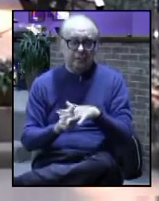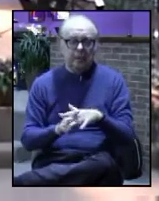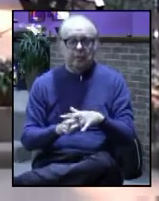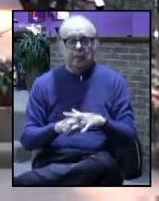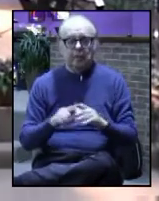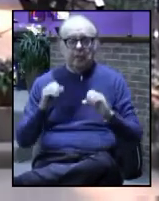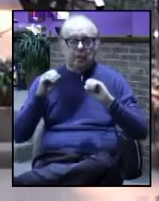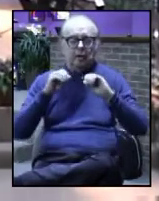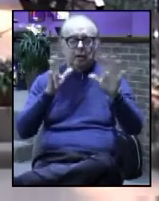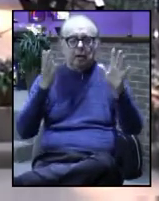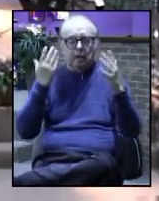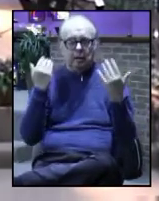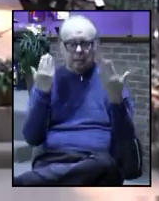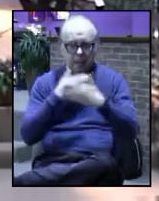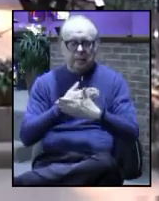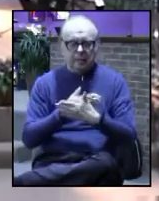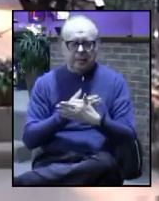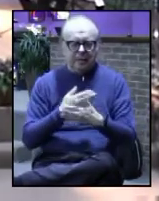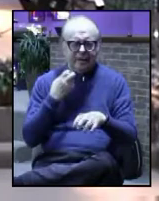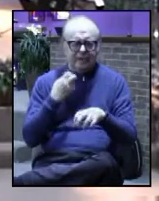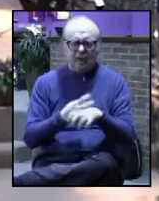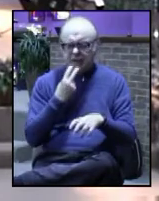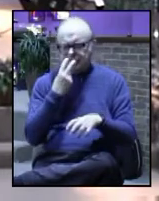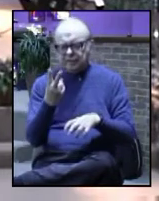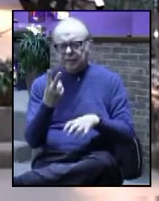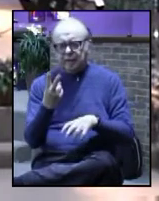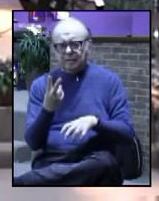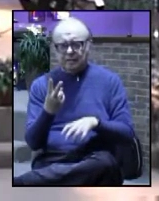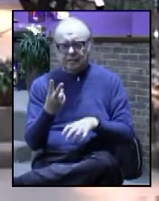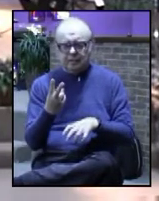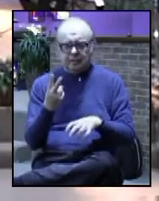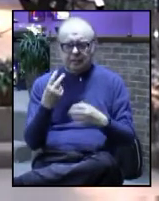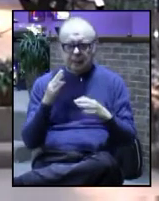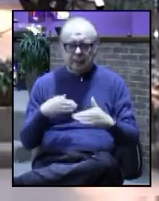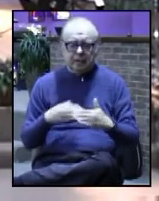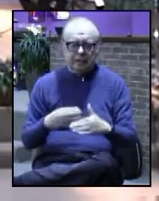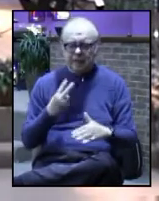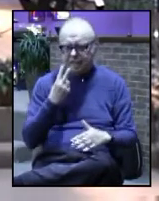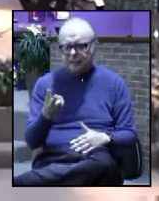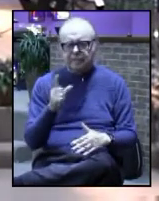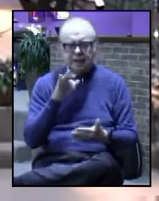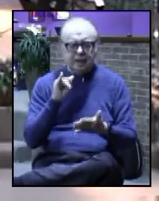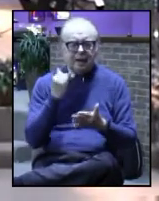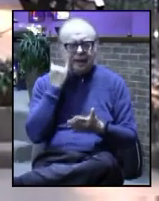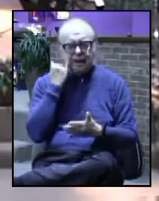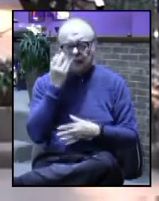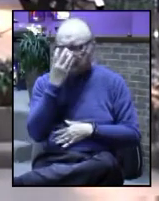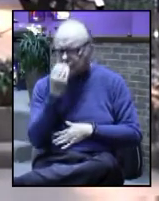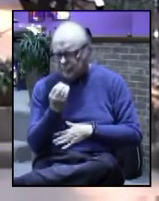when it comes on after it's been dark, it's a little hard, but at least I can see now who's sleeping and who's awake.